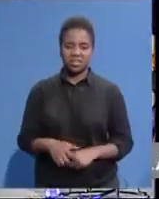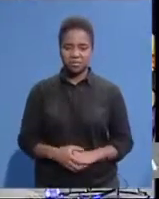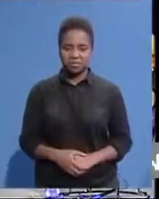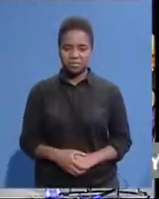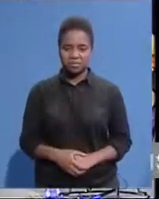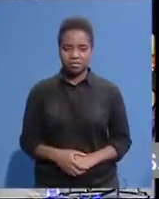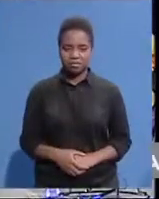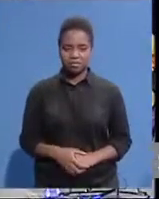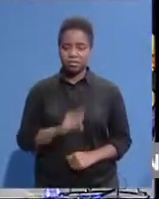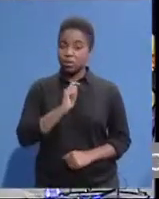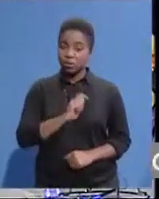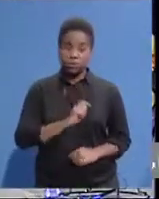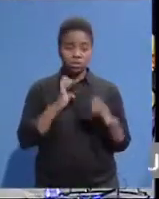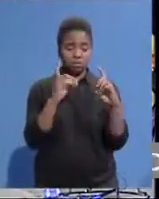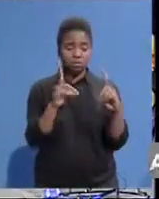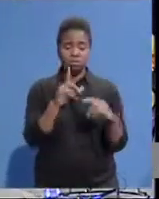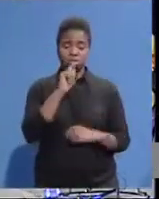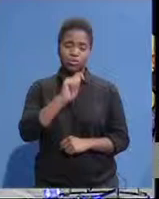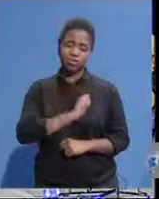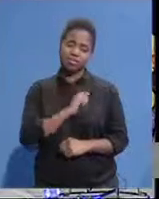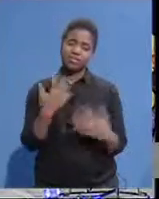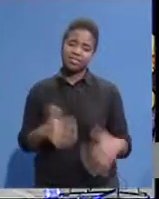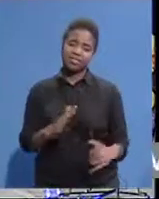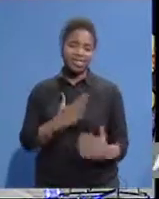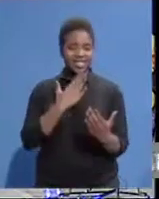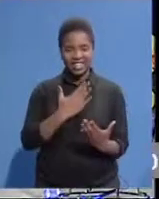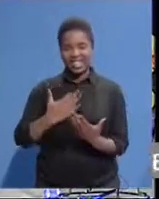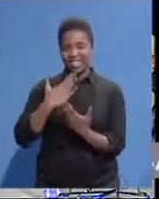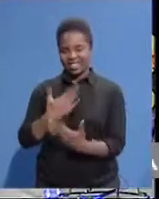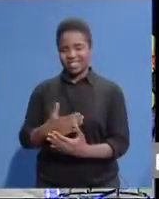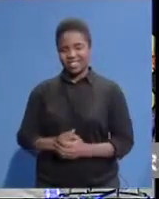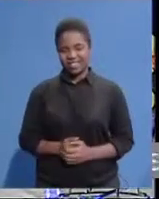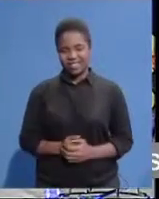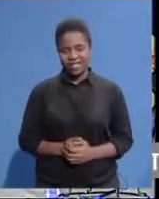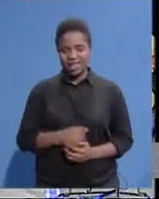of education coming in very, very strongly. Thank you very much, Sabula Mkawan.